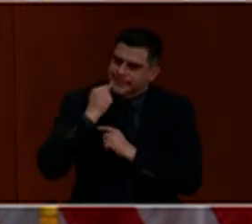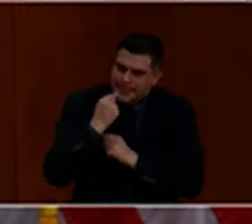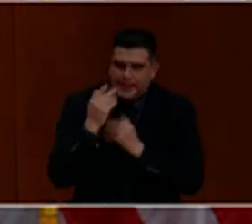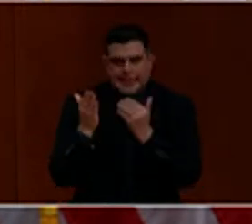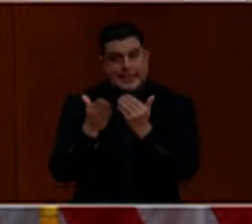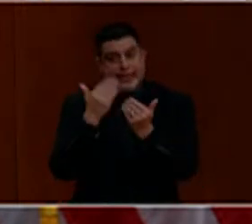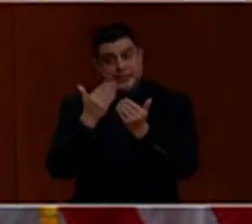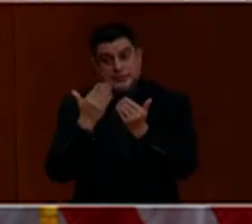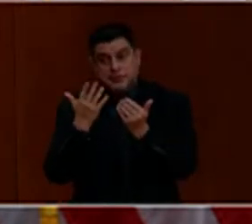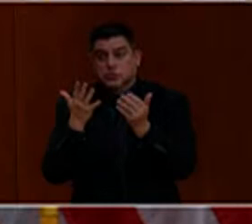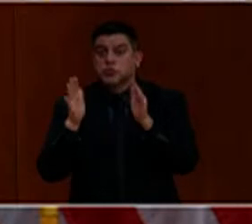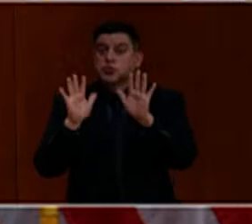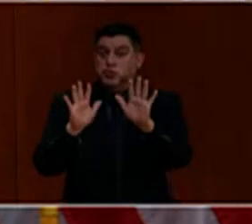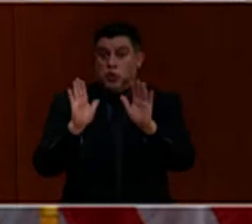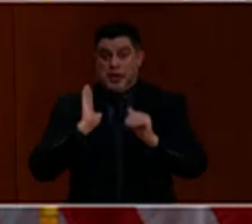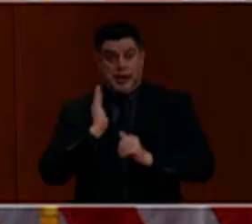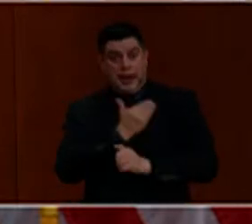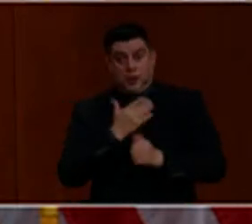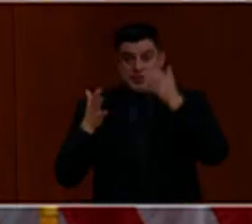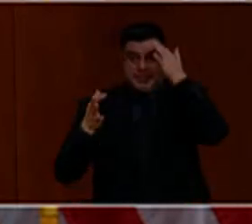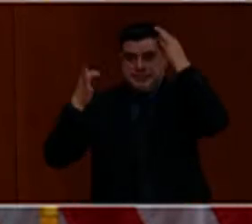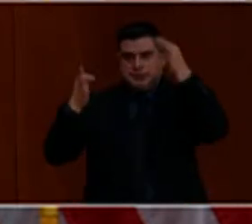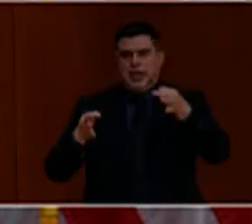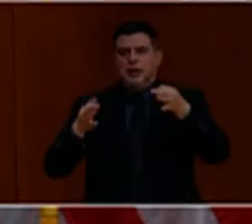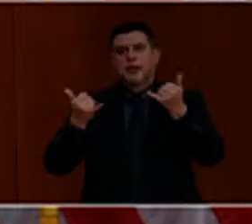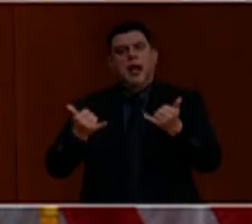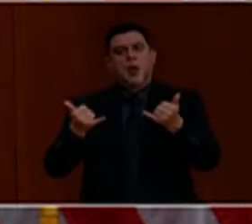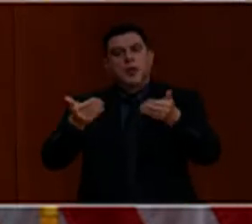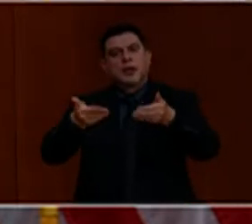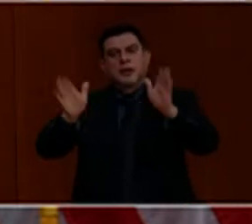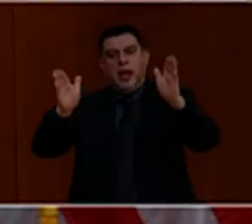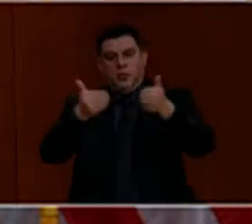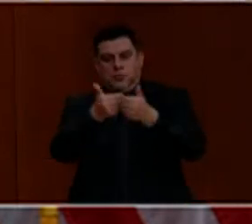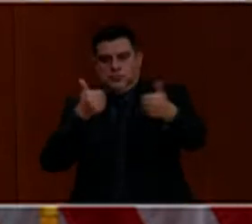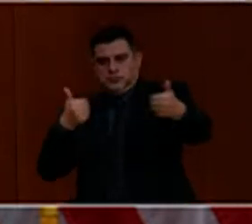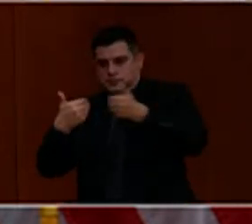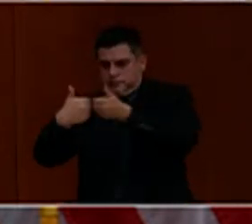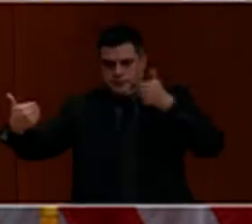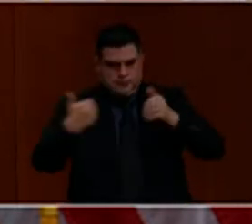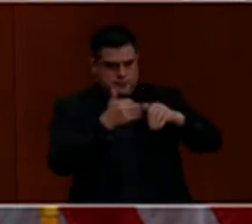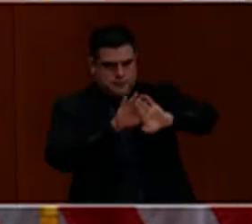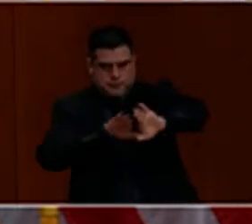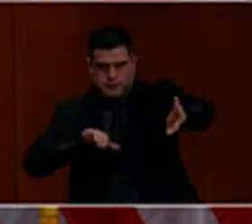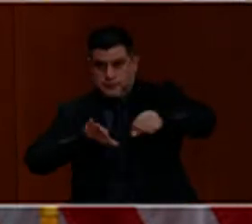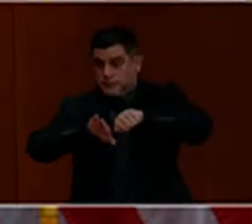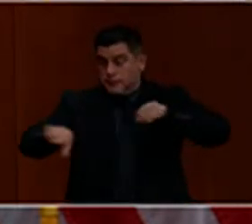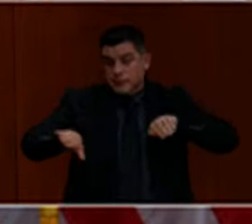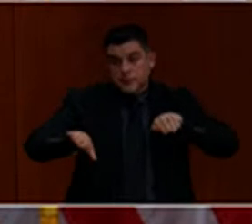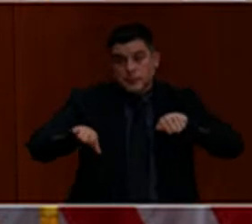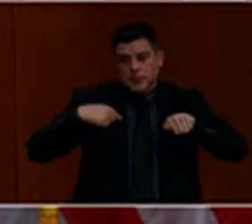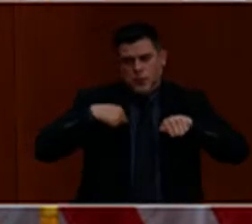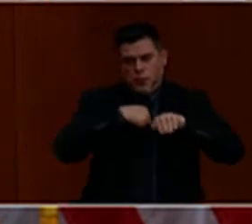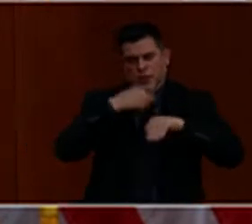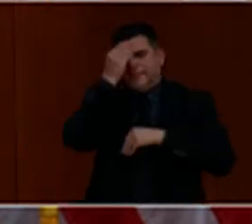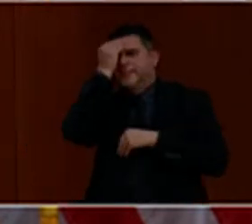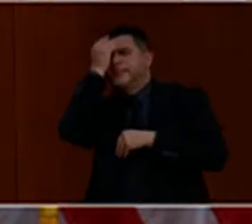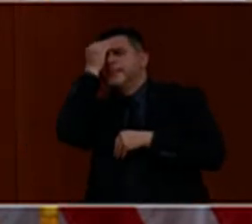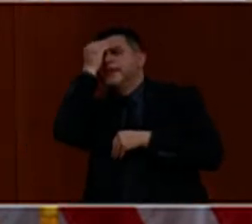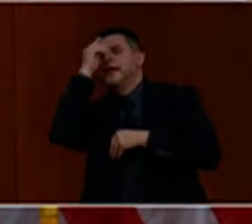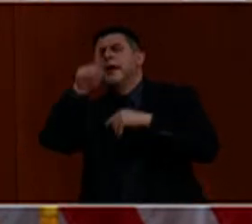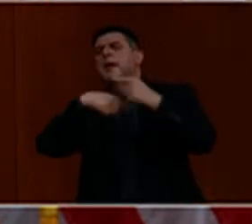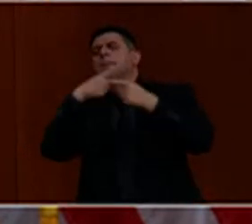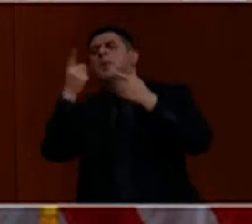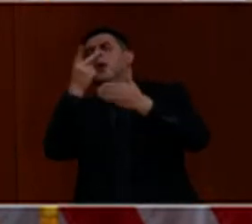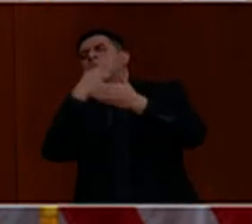isolation, and I think it's been something that's been effective. But I'm concerned over the next couple weeks, I'm concerned of seeing kind of a